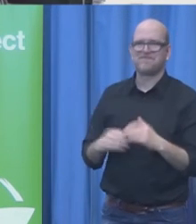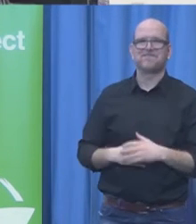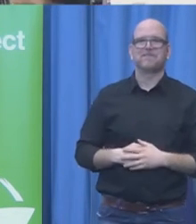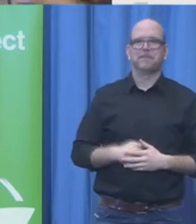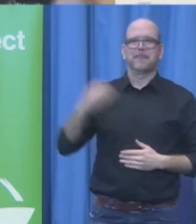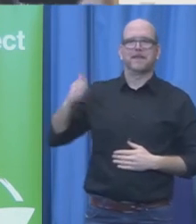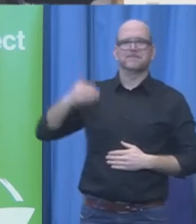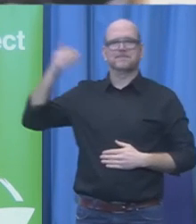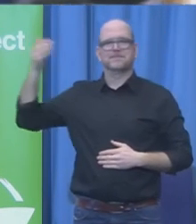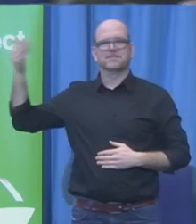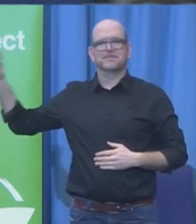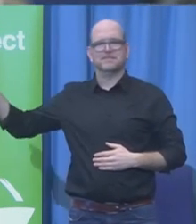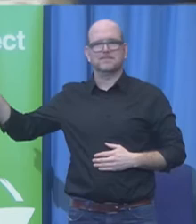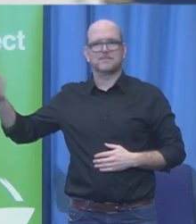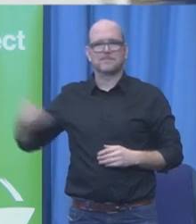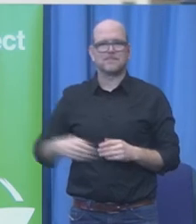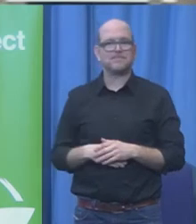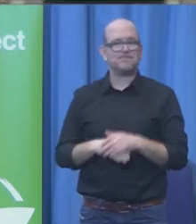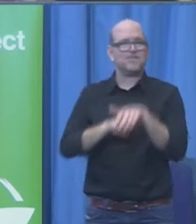Honourable HUAINIGG.